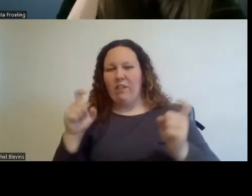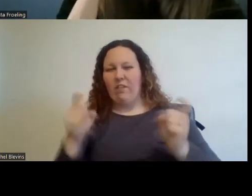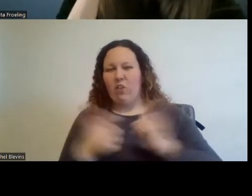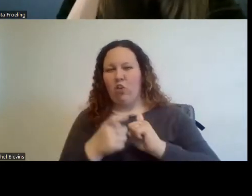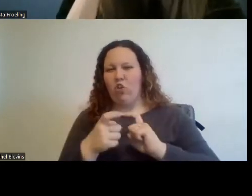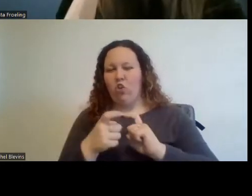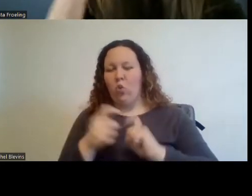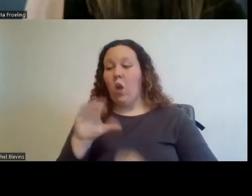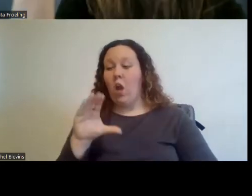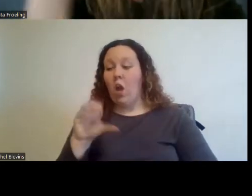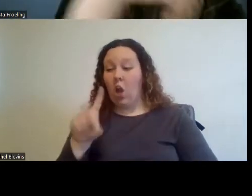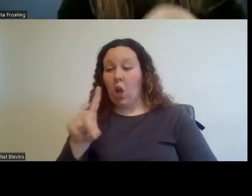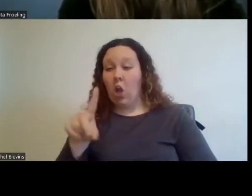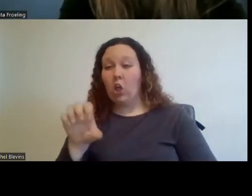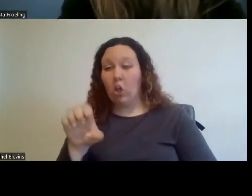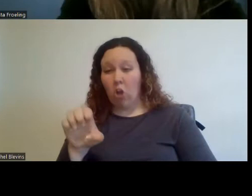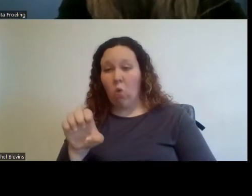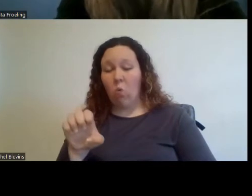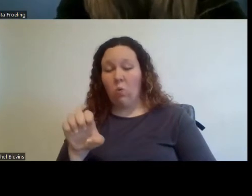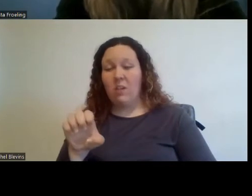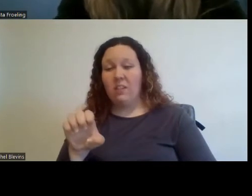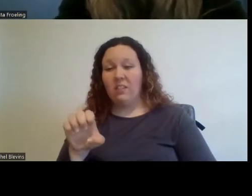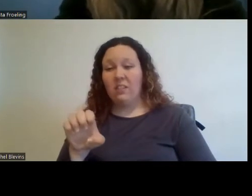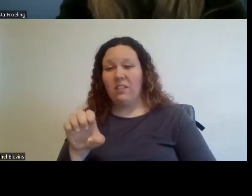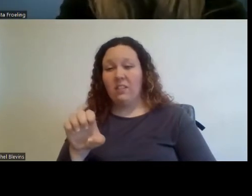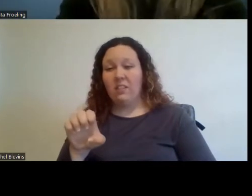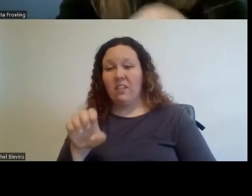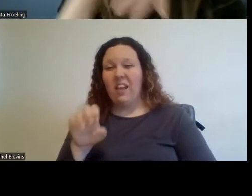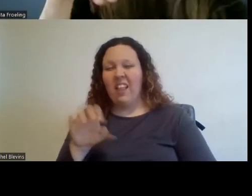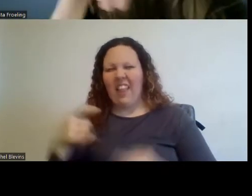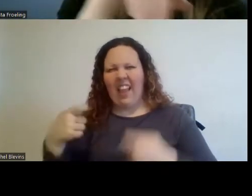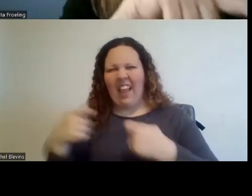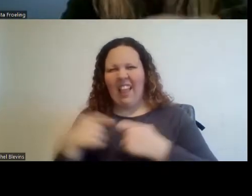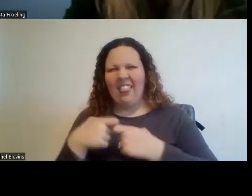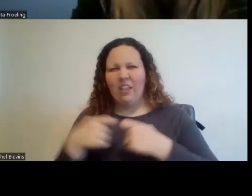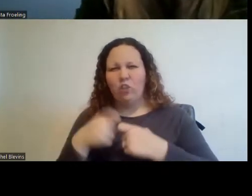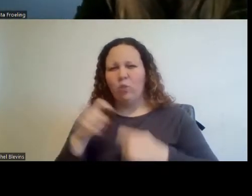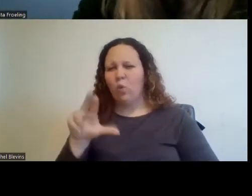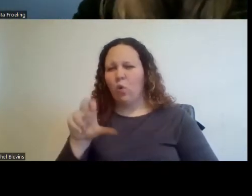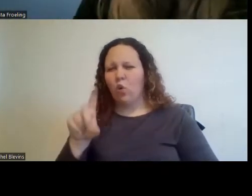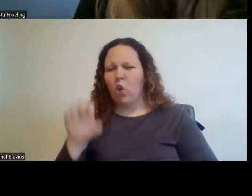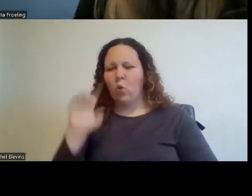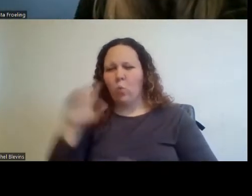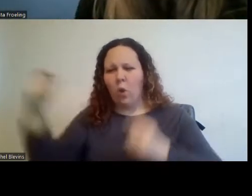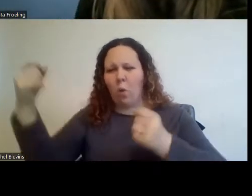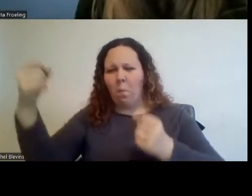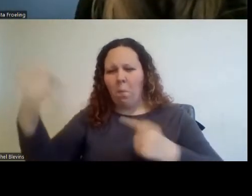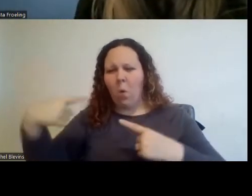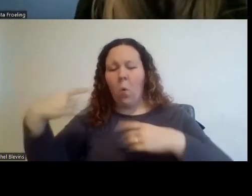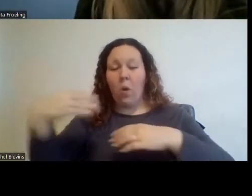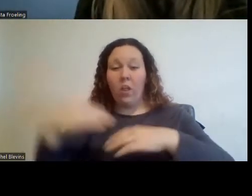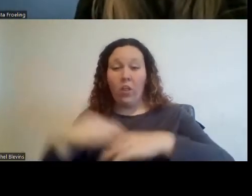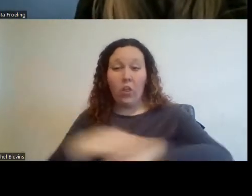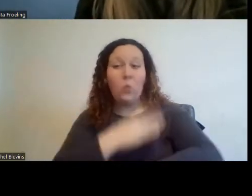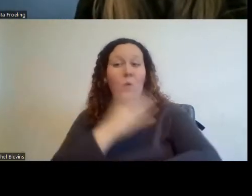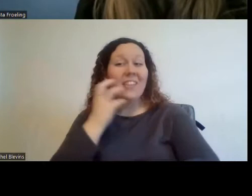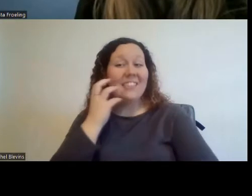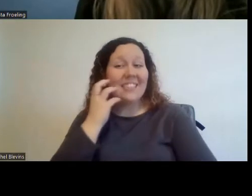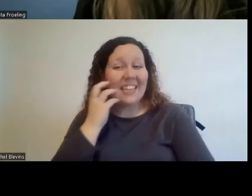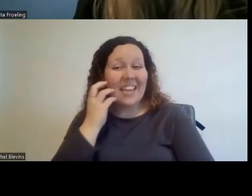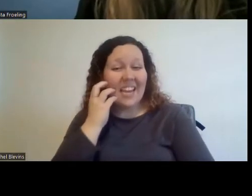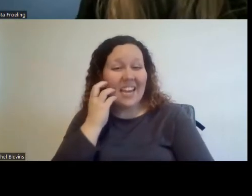code. And then that electrical coded signal is transmitted across the skin, right